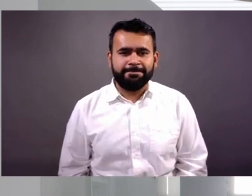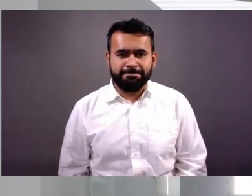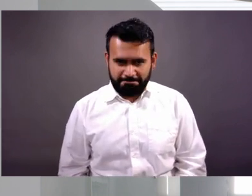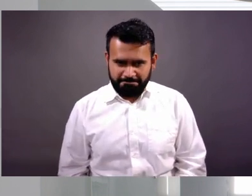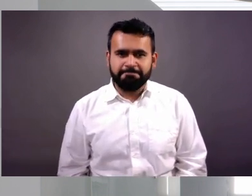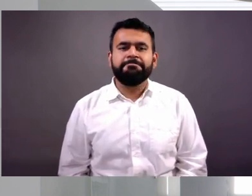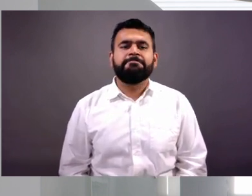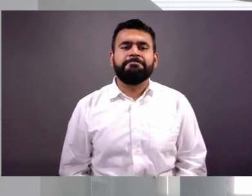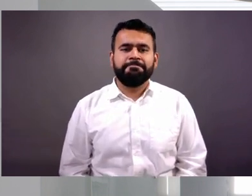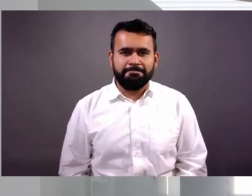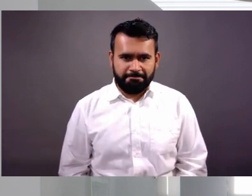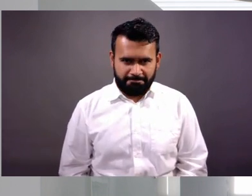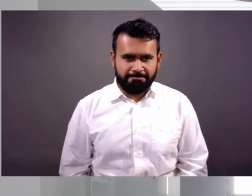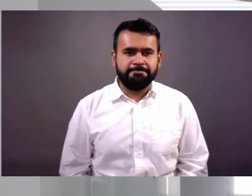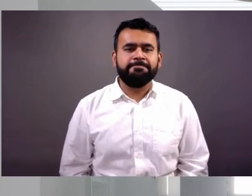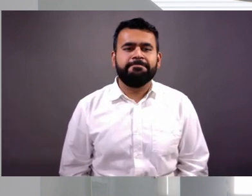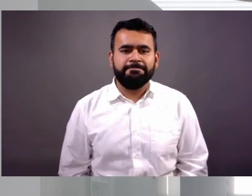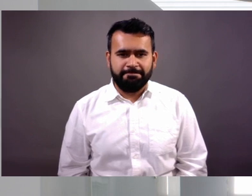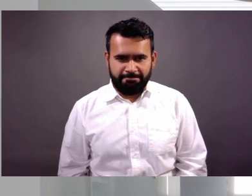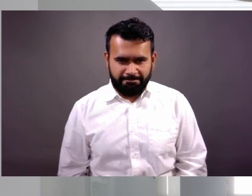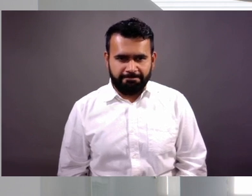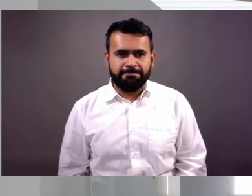turn. We're going the other direction.